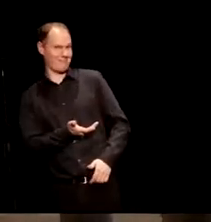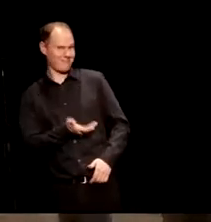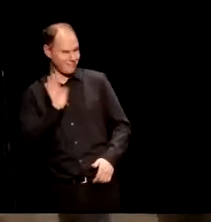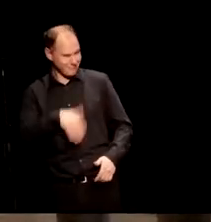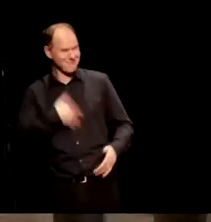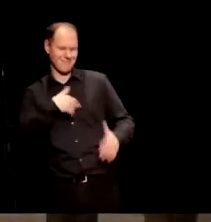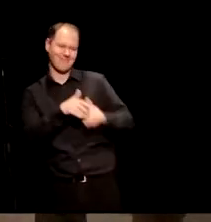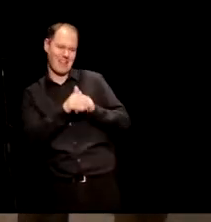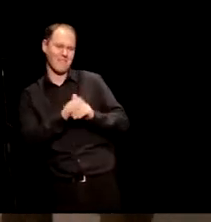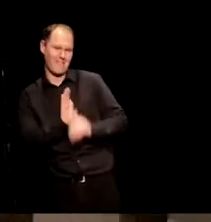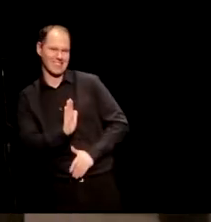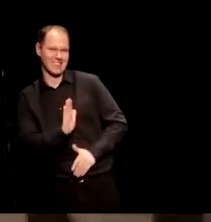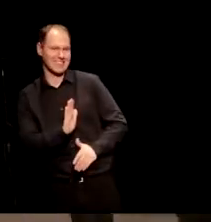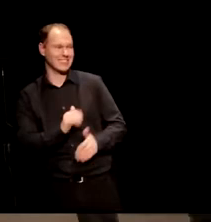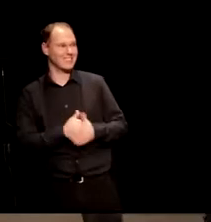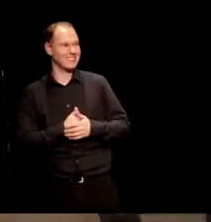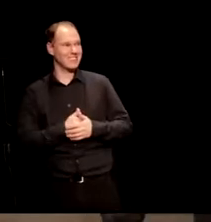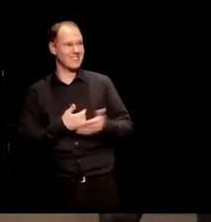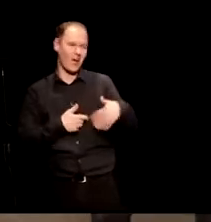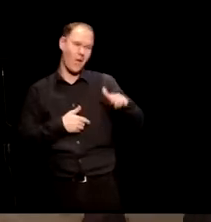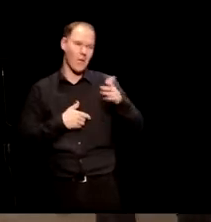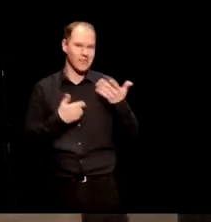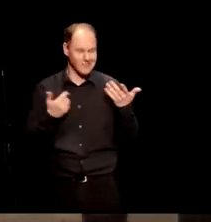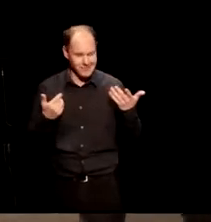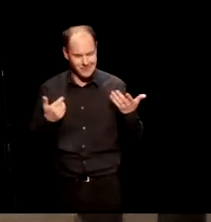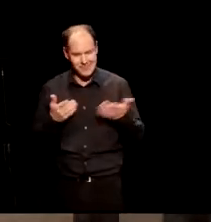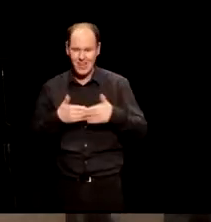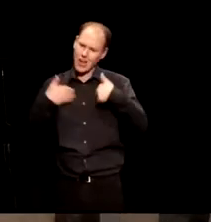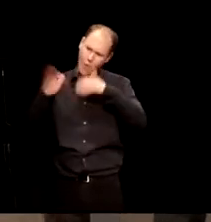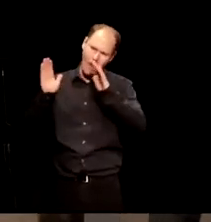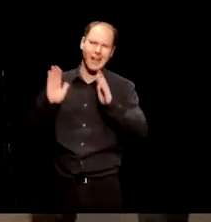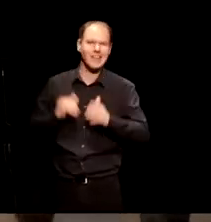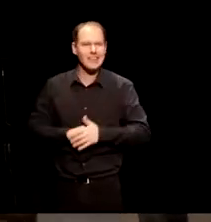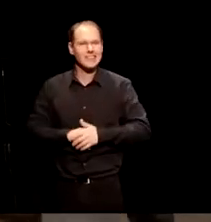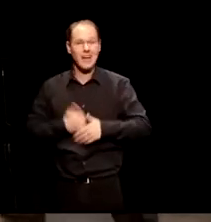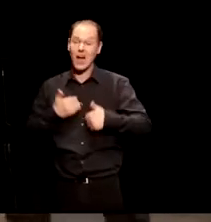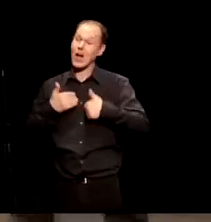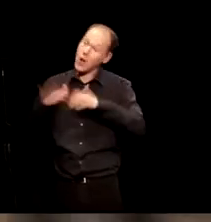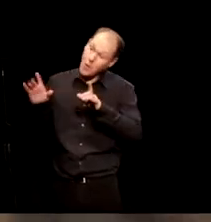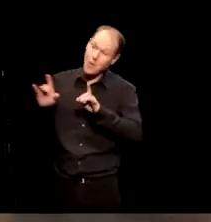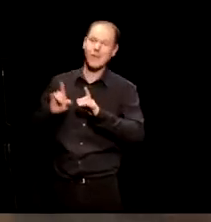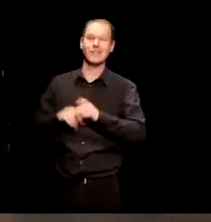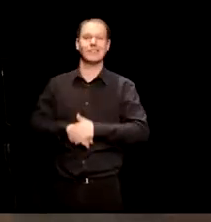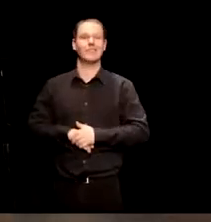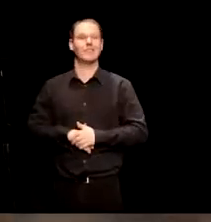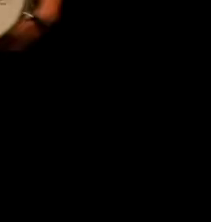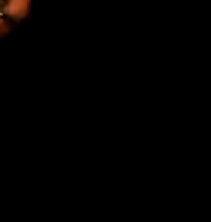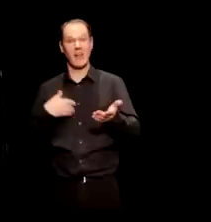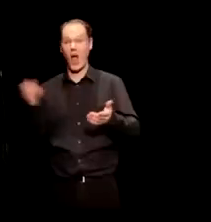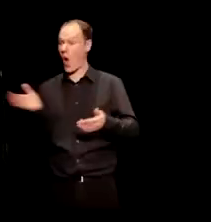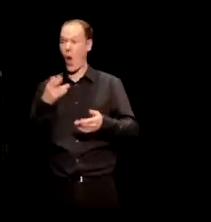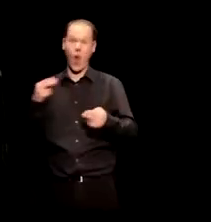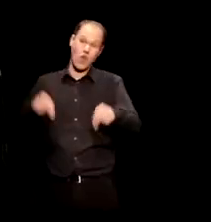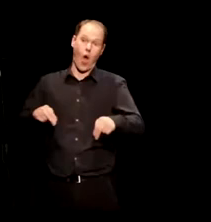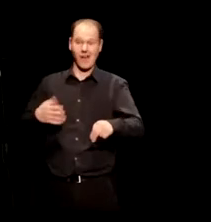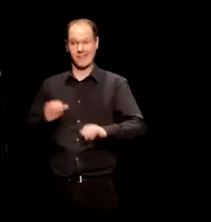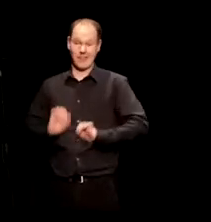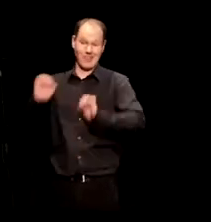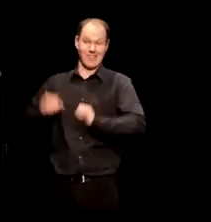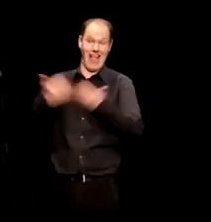know I'm your friend. Run up, go on. Go on away. Go on away. Every dog has his